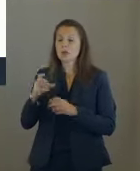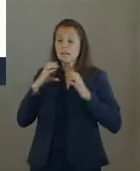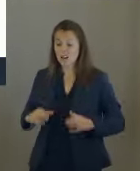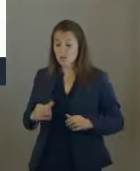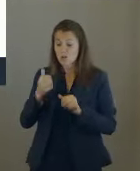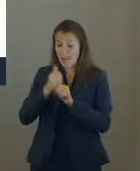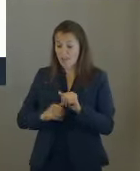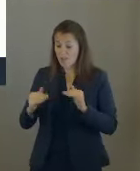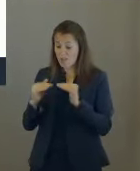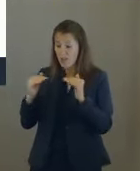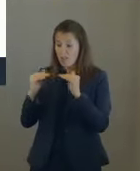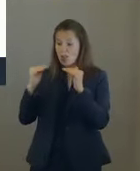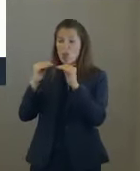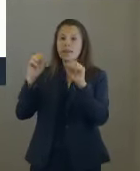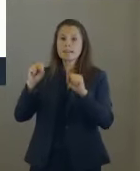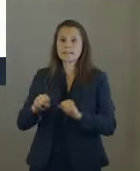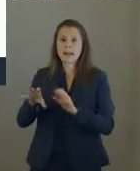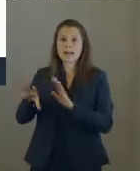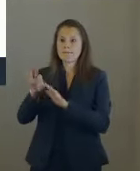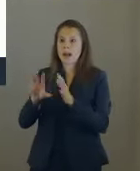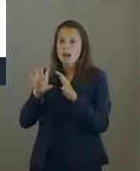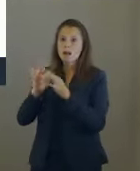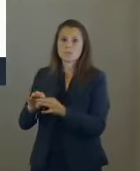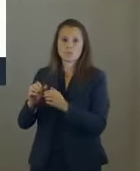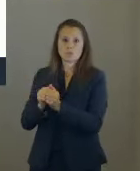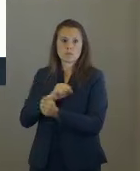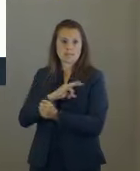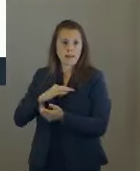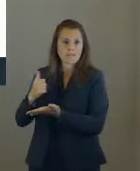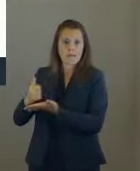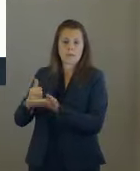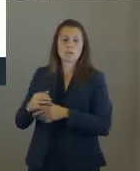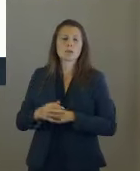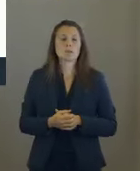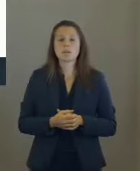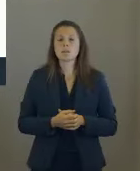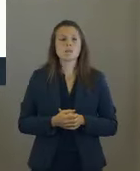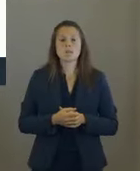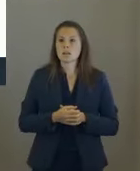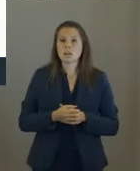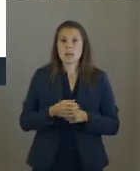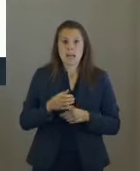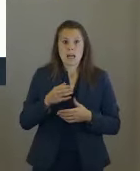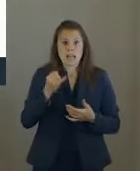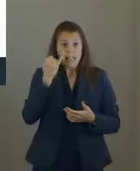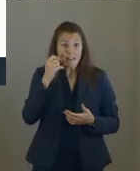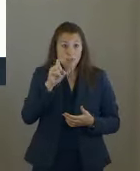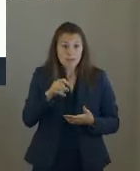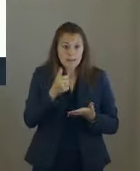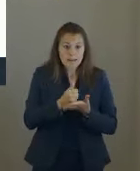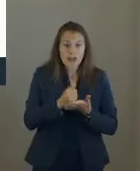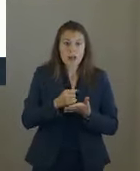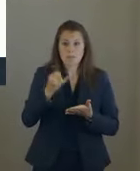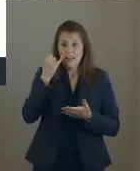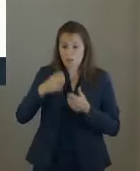level have the ability to find assistance when and where they need it. There is no time where you will not be able to find assistance if you are having an issue with